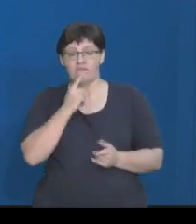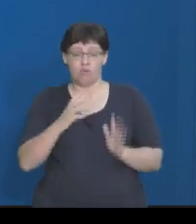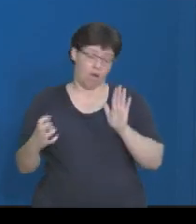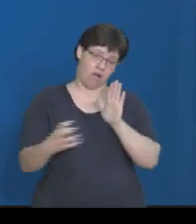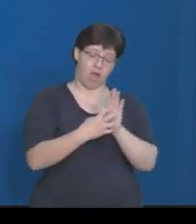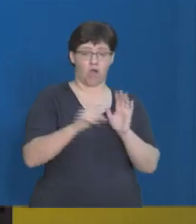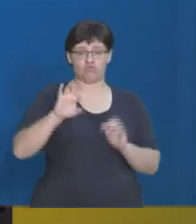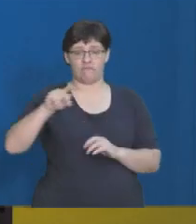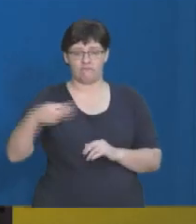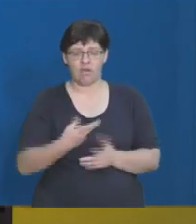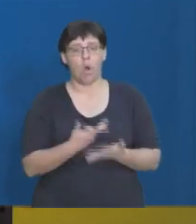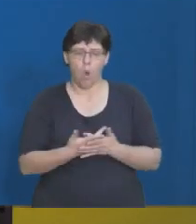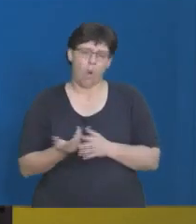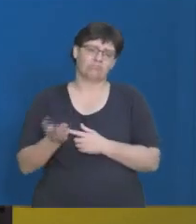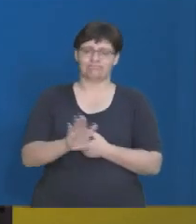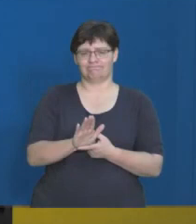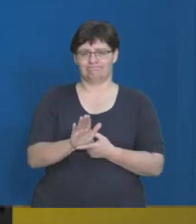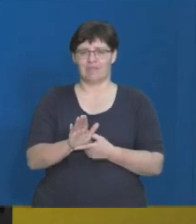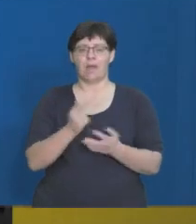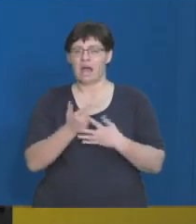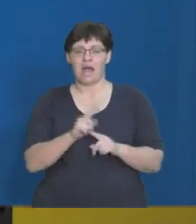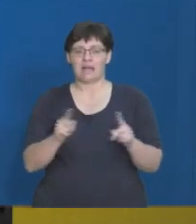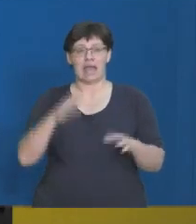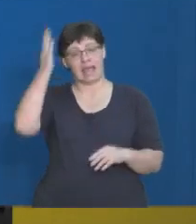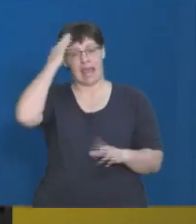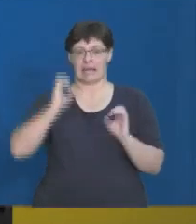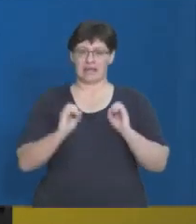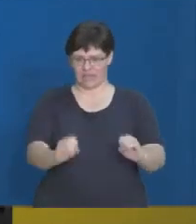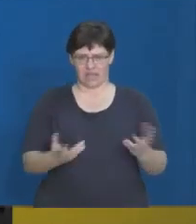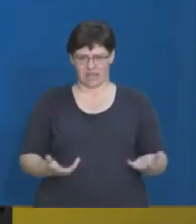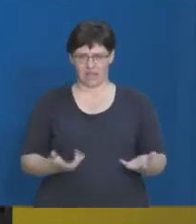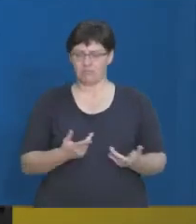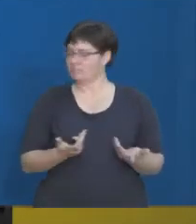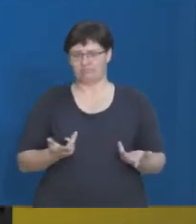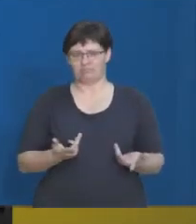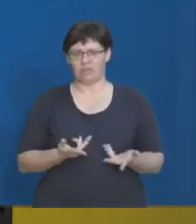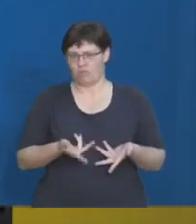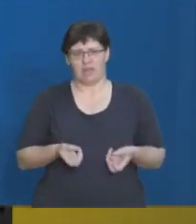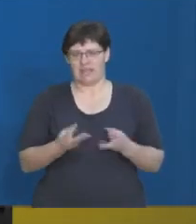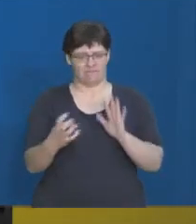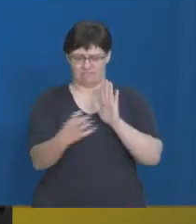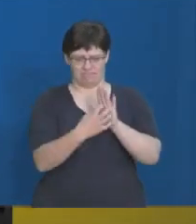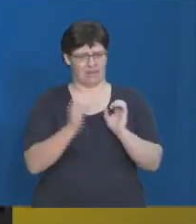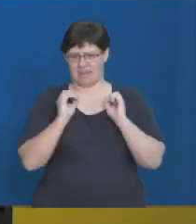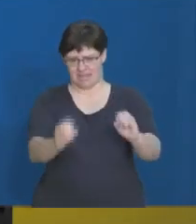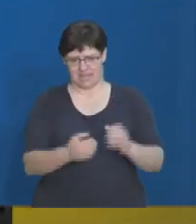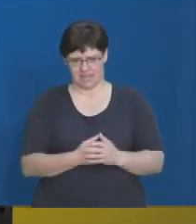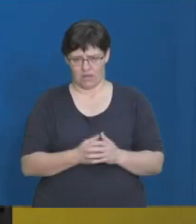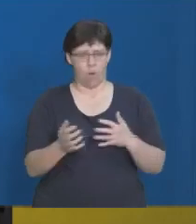graph or you have an illustration and it does not have a heading, you do not earn marks for any graphs and